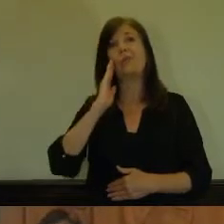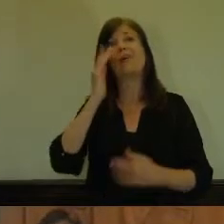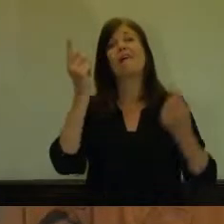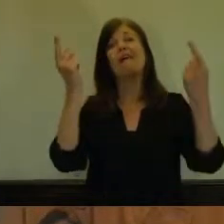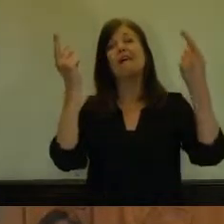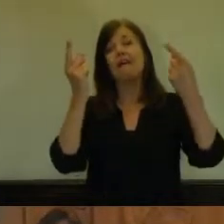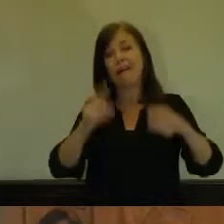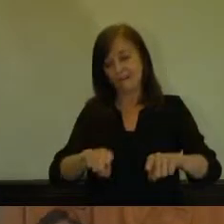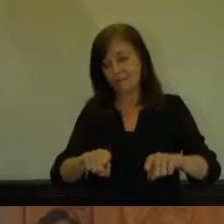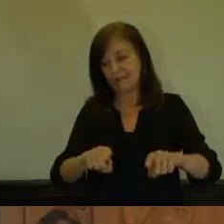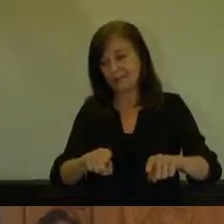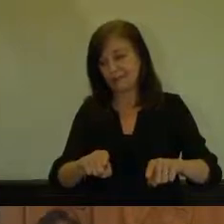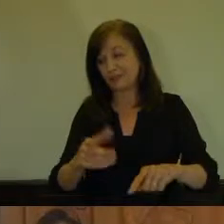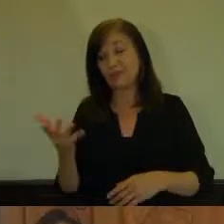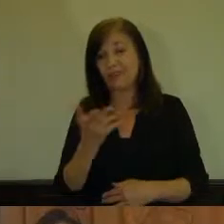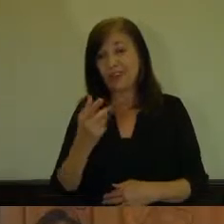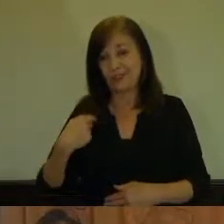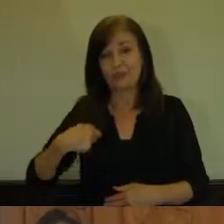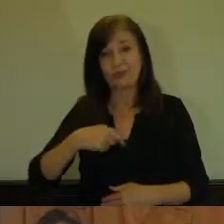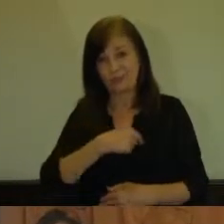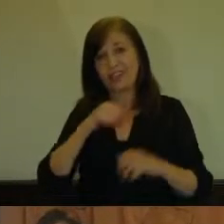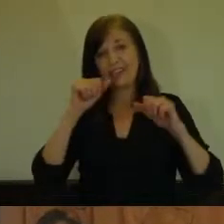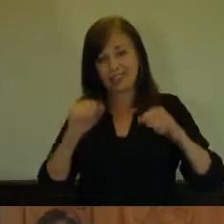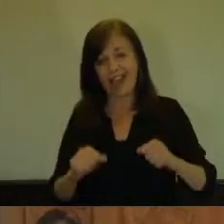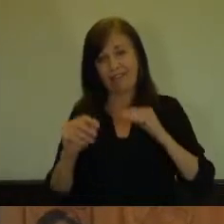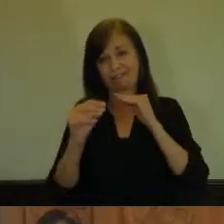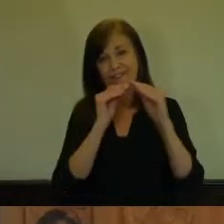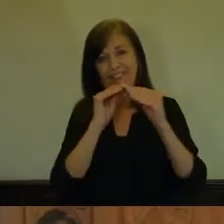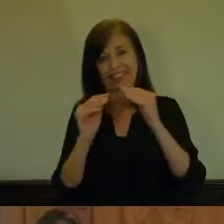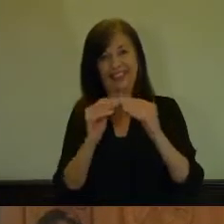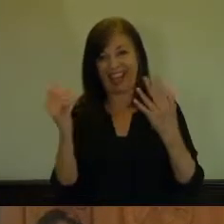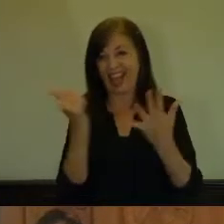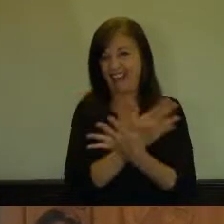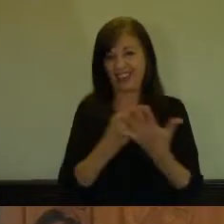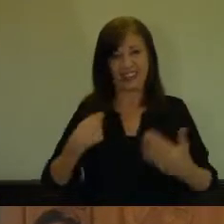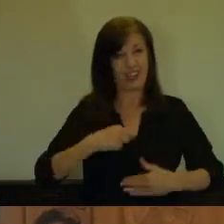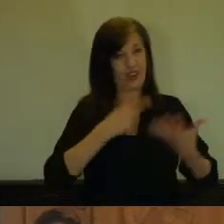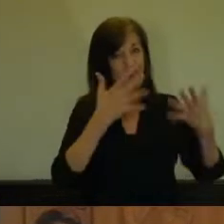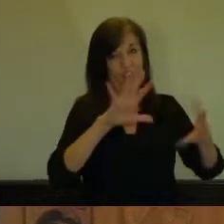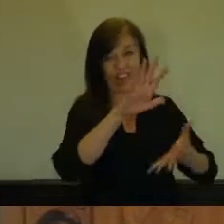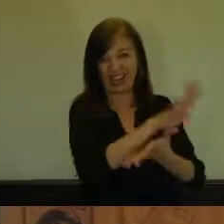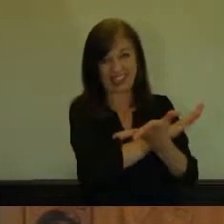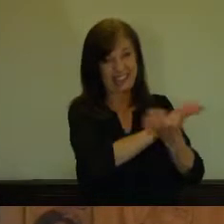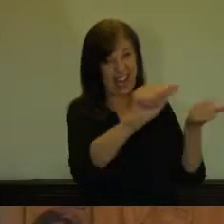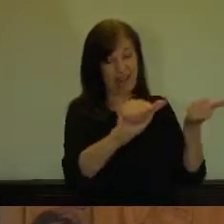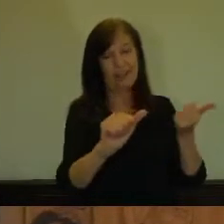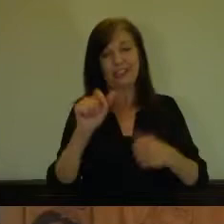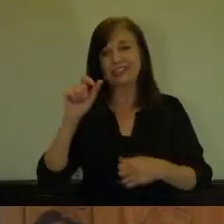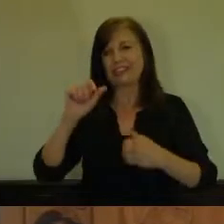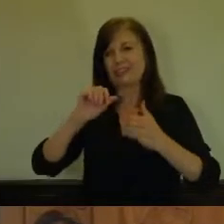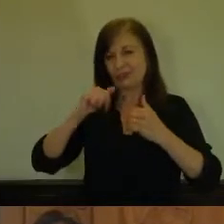Someday we can make amends for the damage that we've